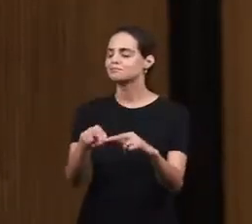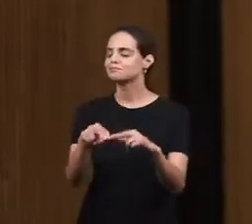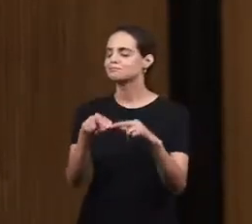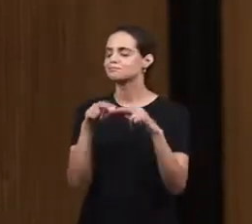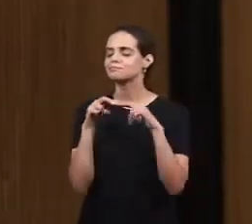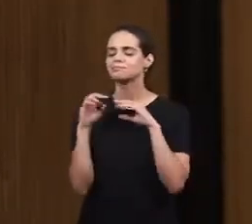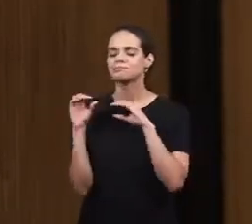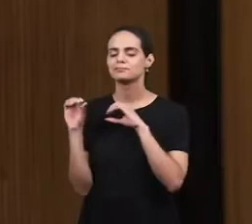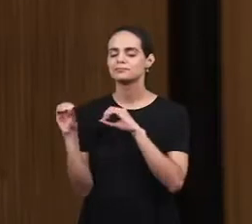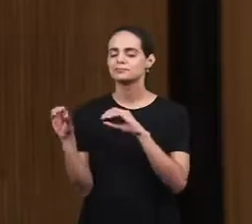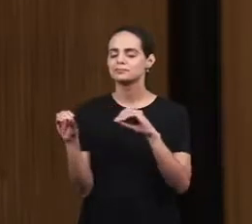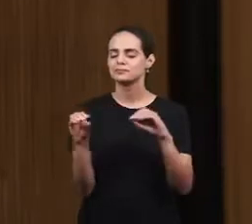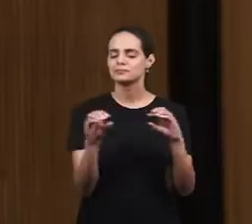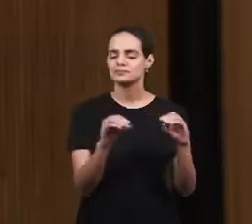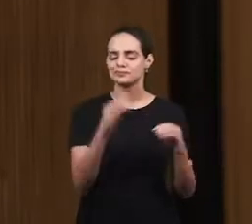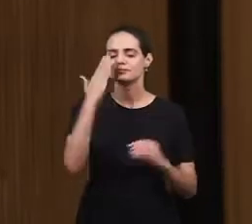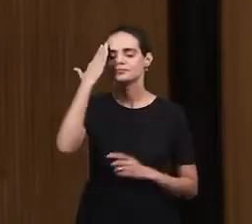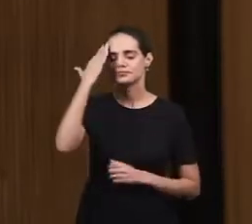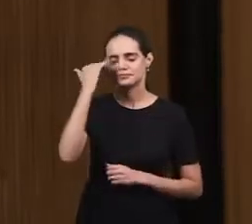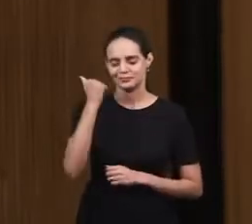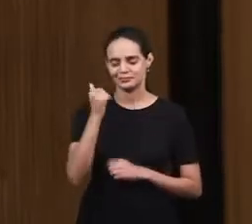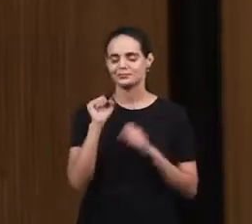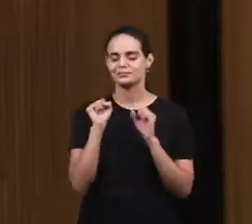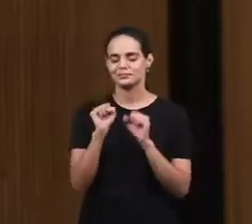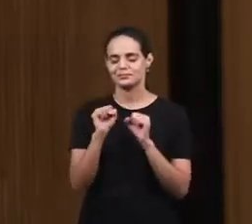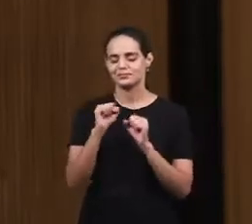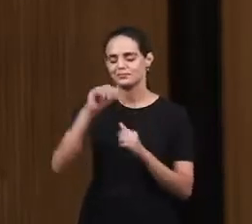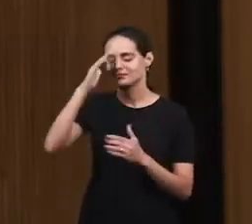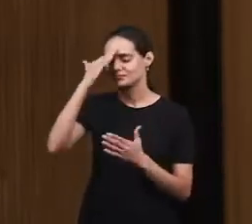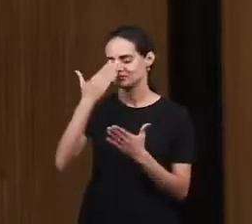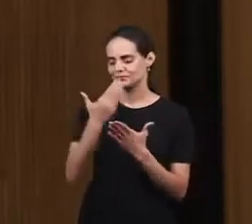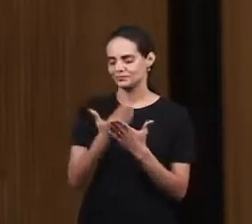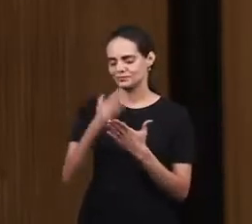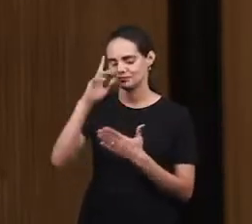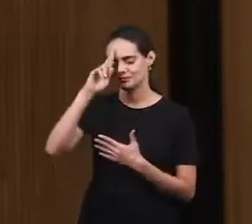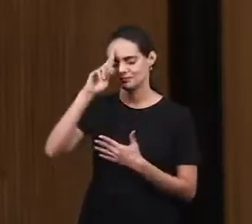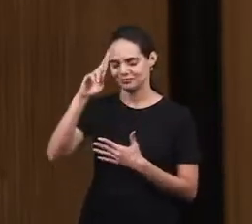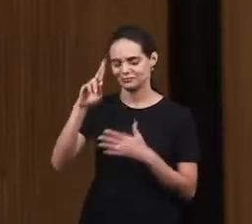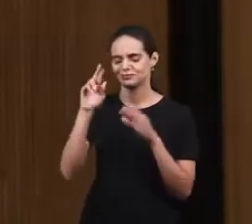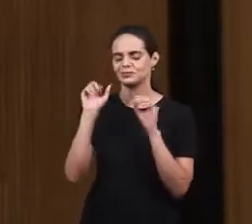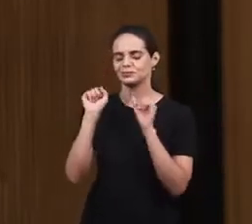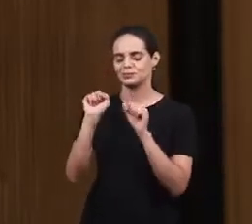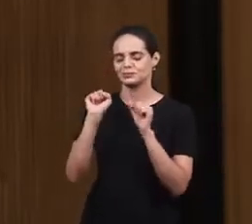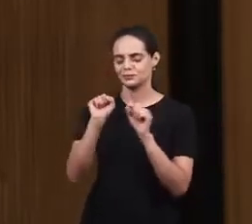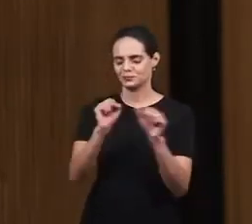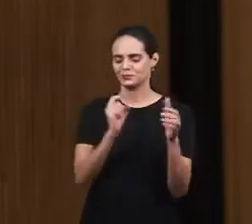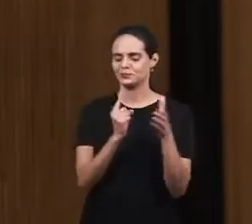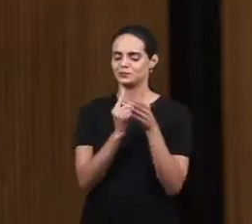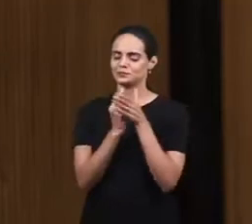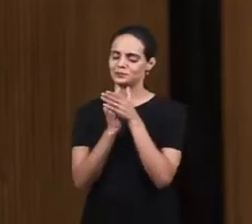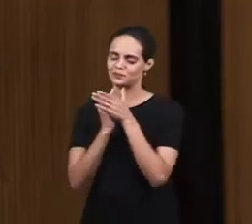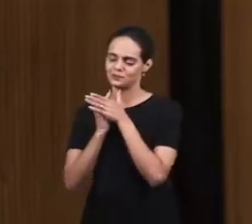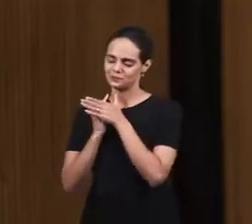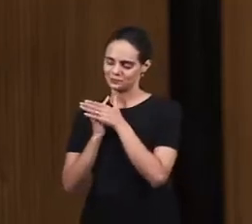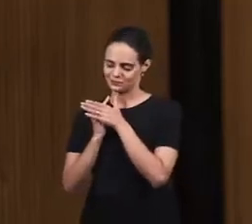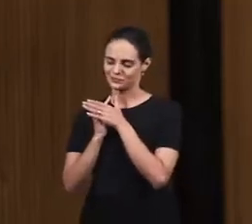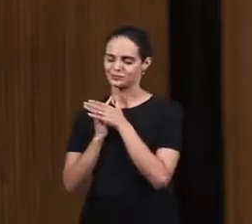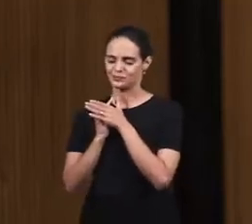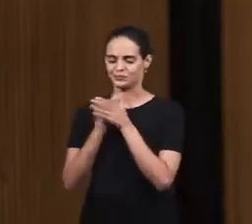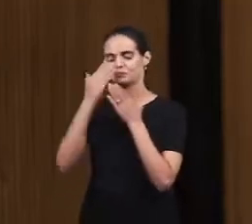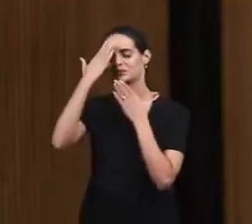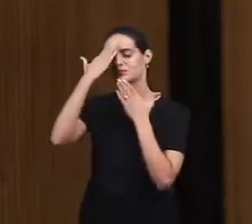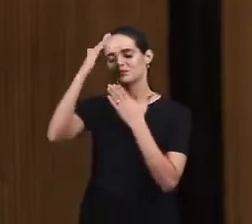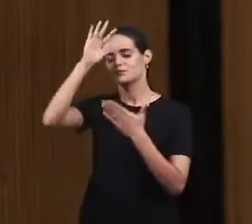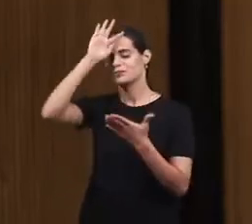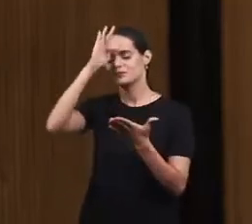this teaching, because we know that we can trust you, that you are here to protect us. We thank